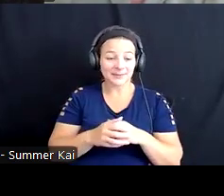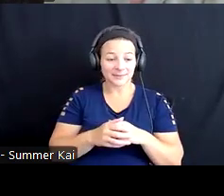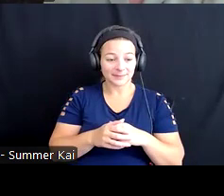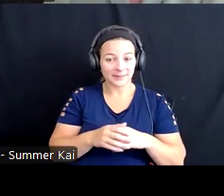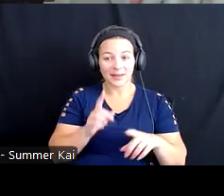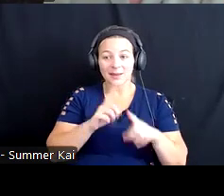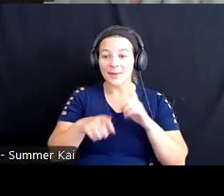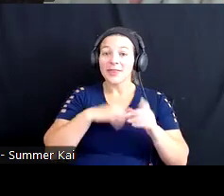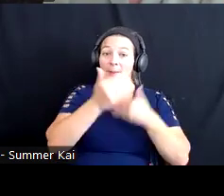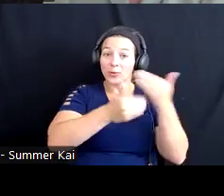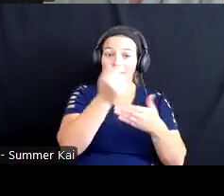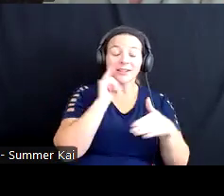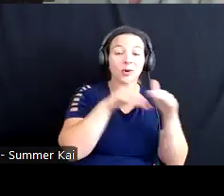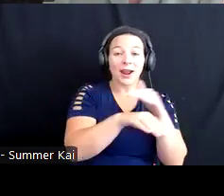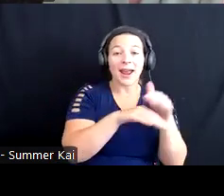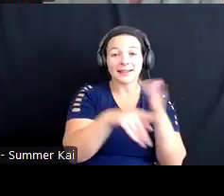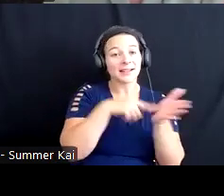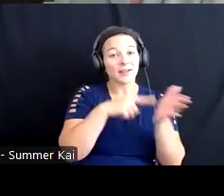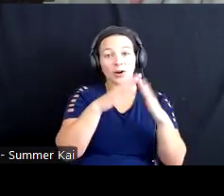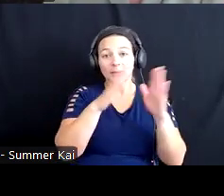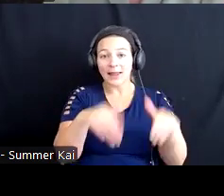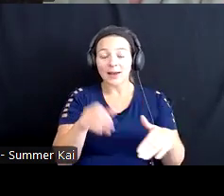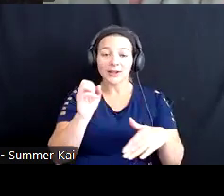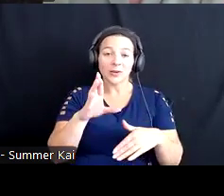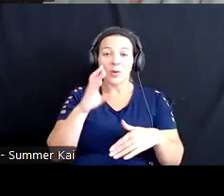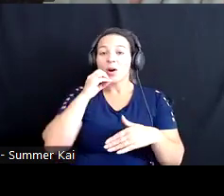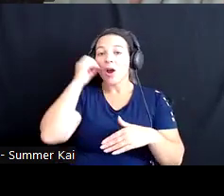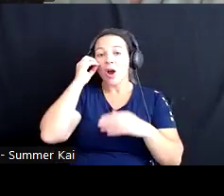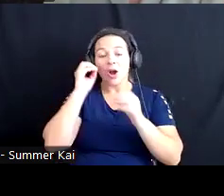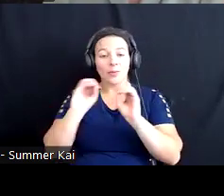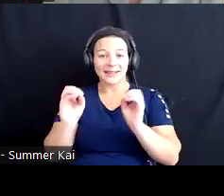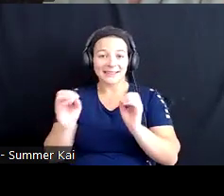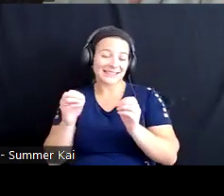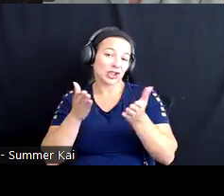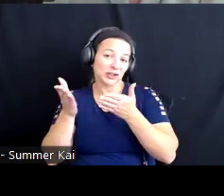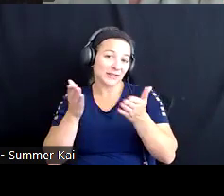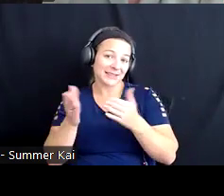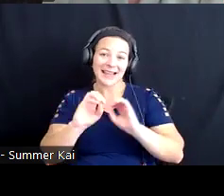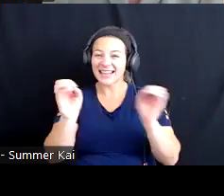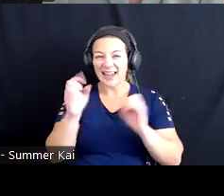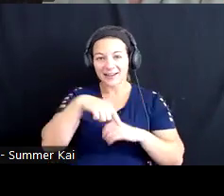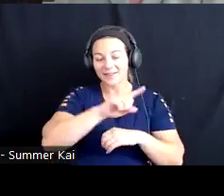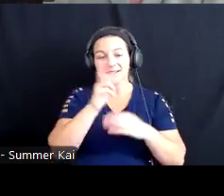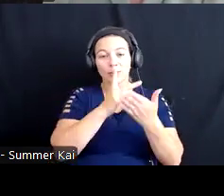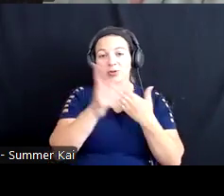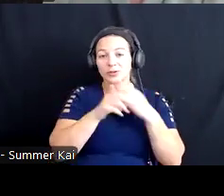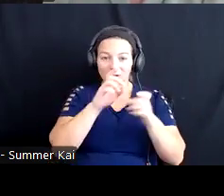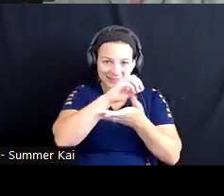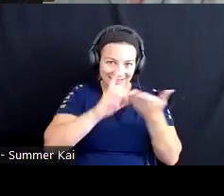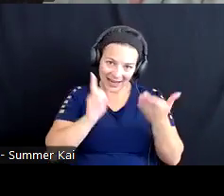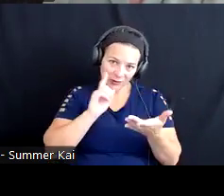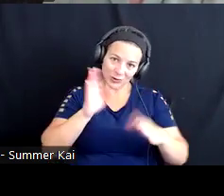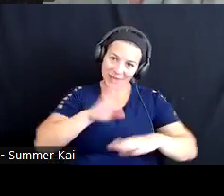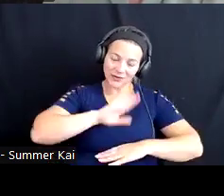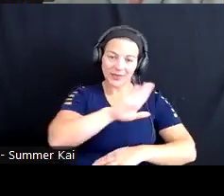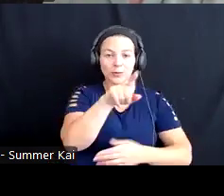process of accessing affordable housing or homelessness services are designed to meet their specific needs. Interviewees